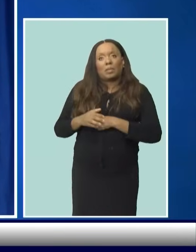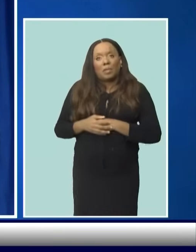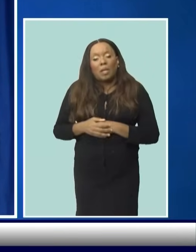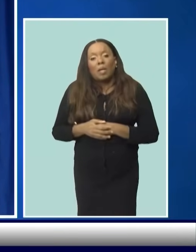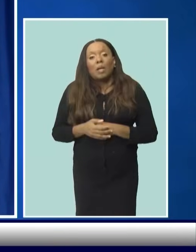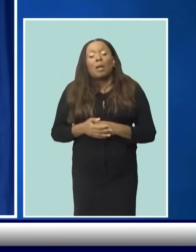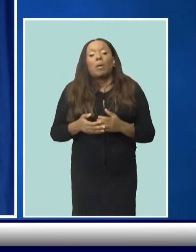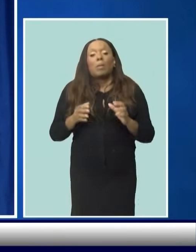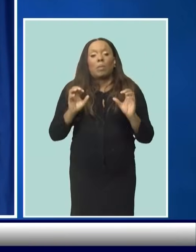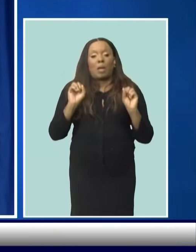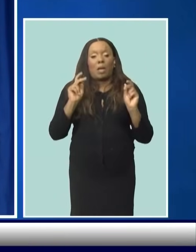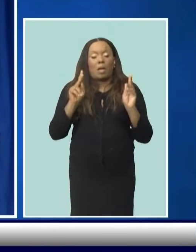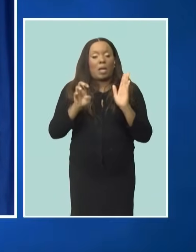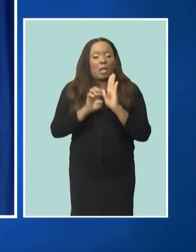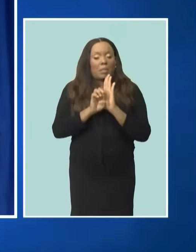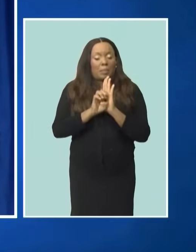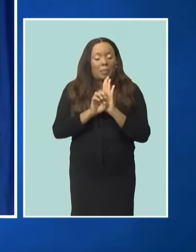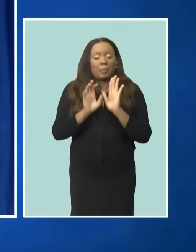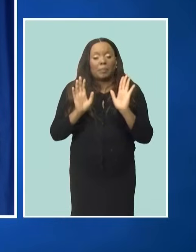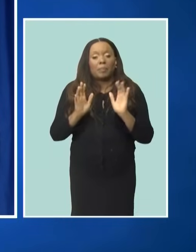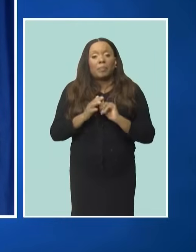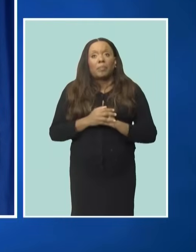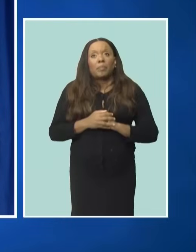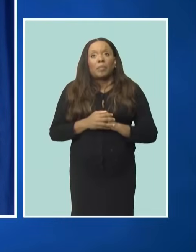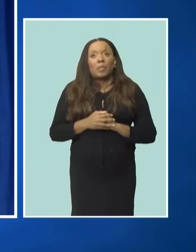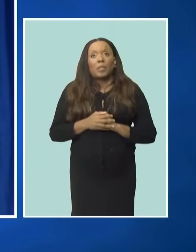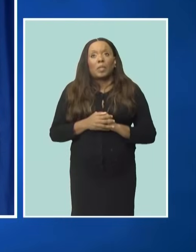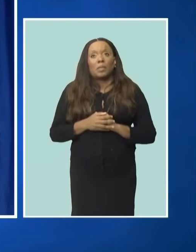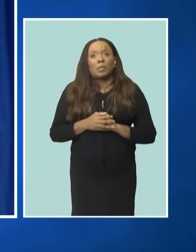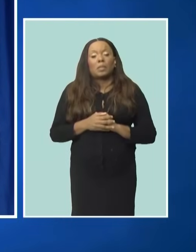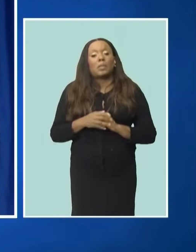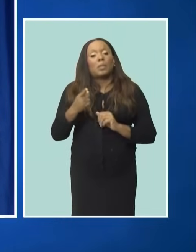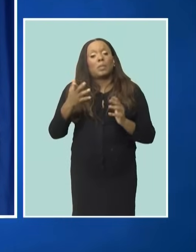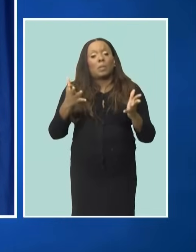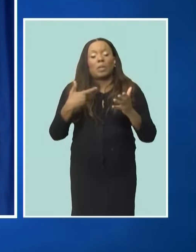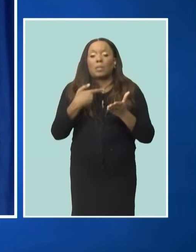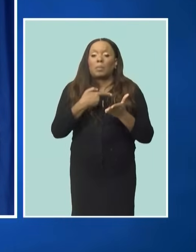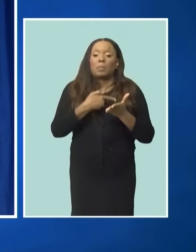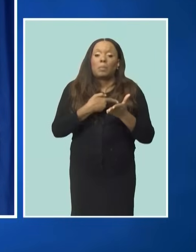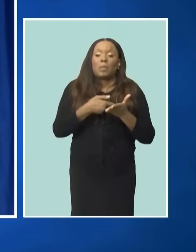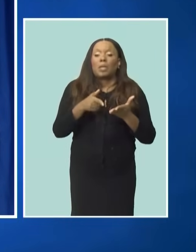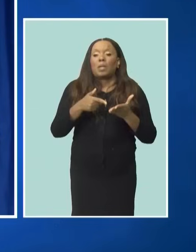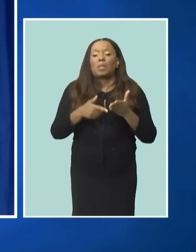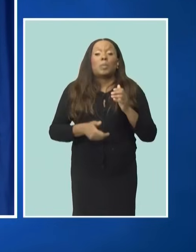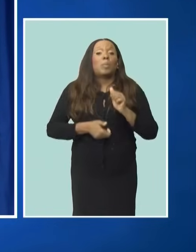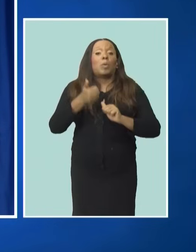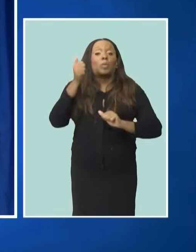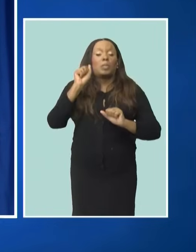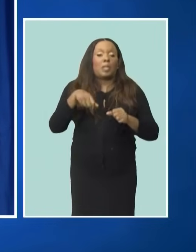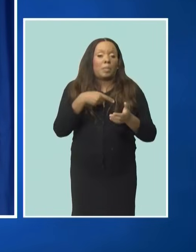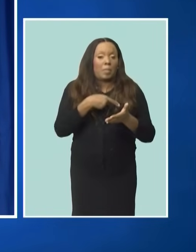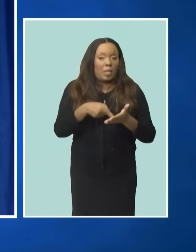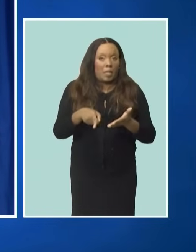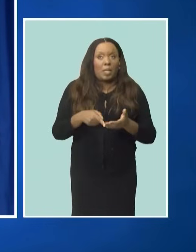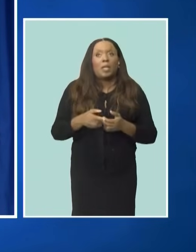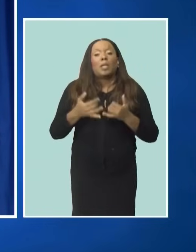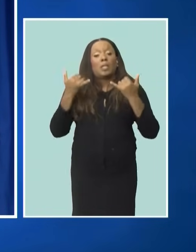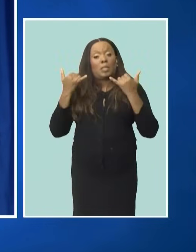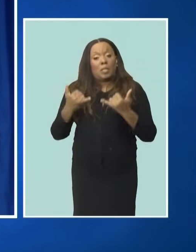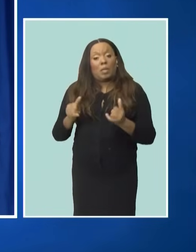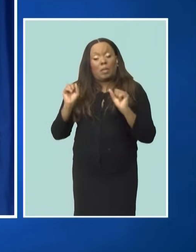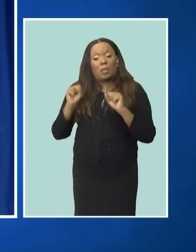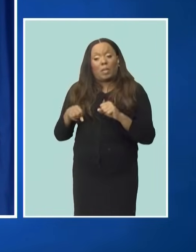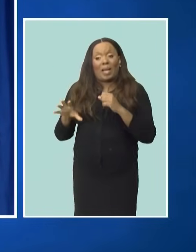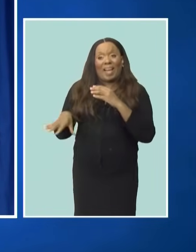want to reach the maximum in terms of contributions. You are now able to add your